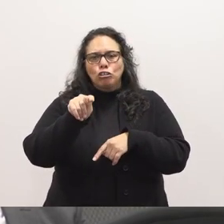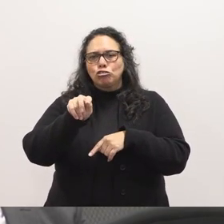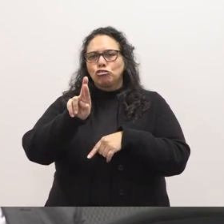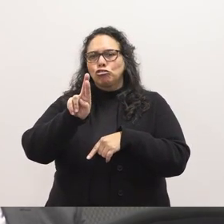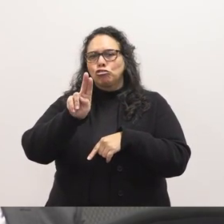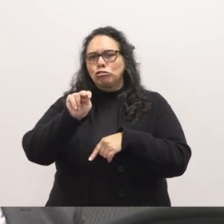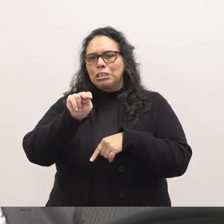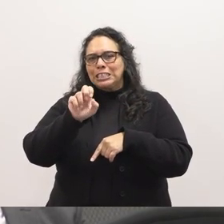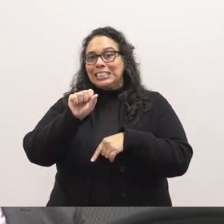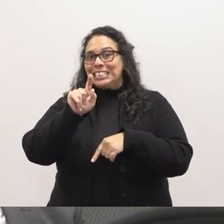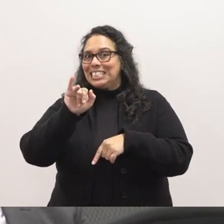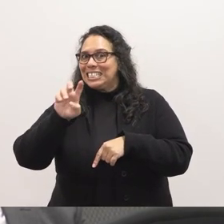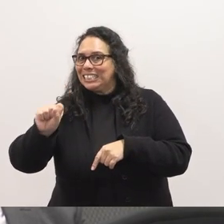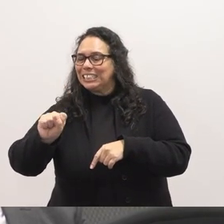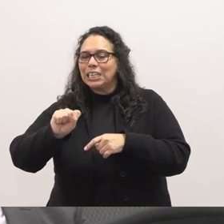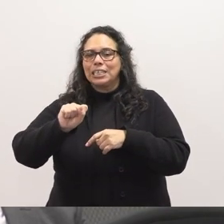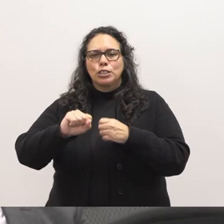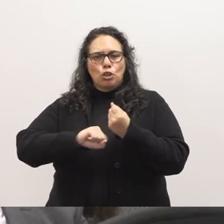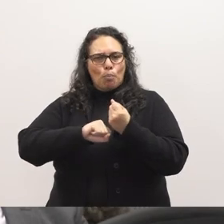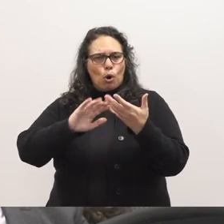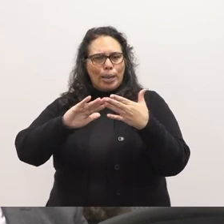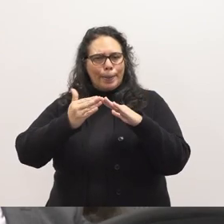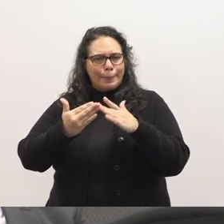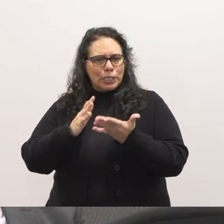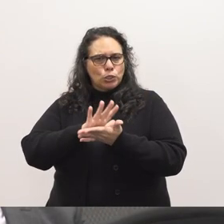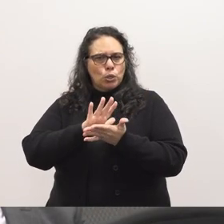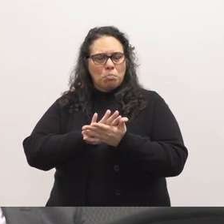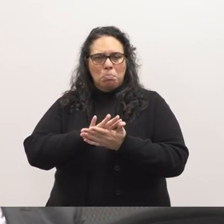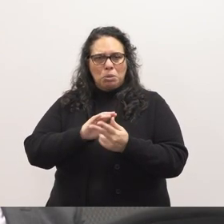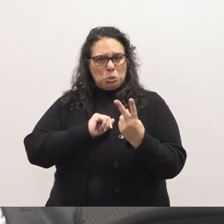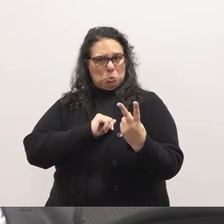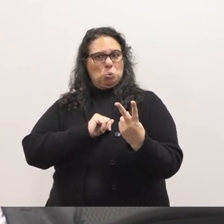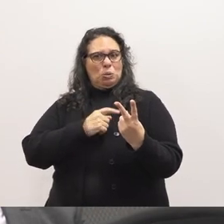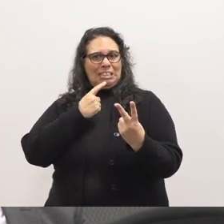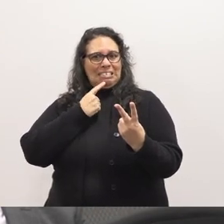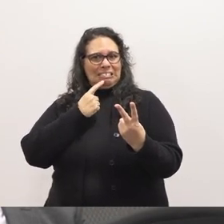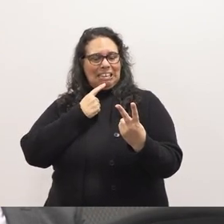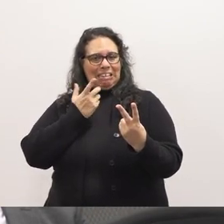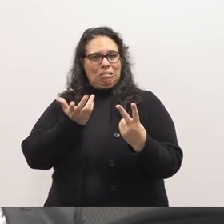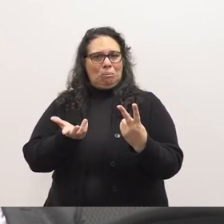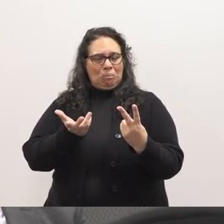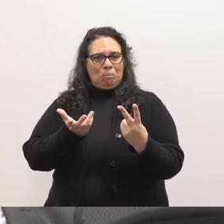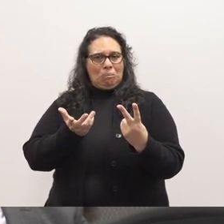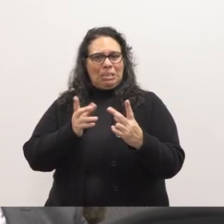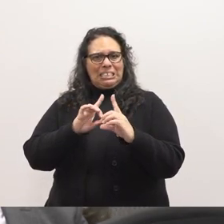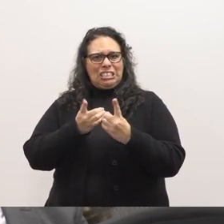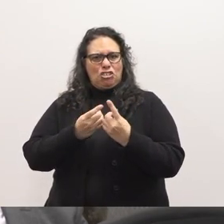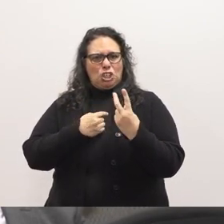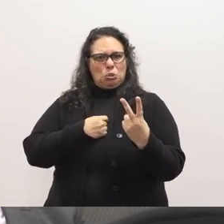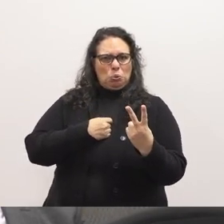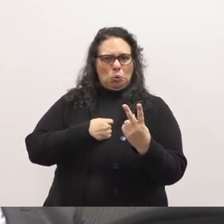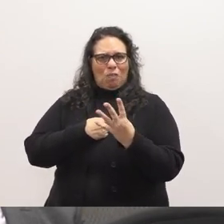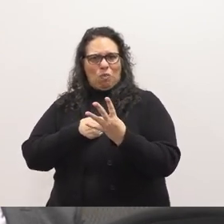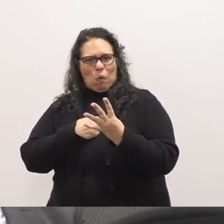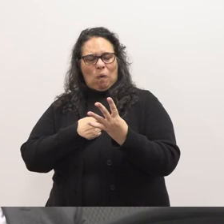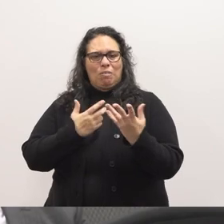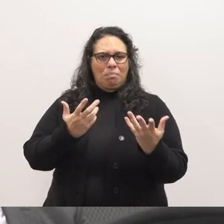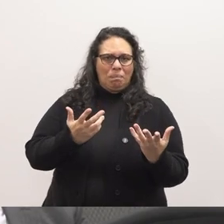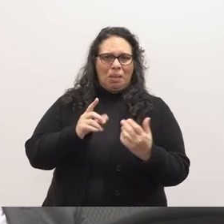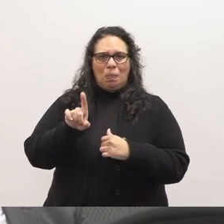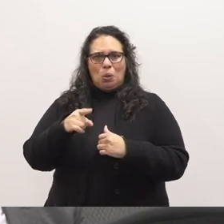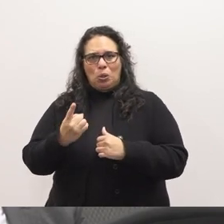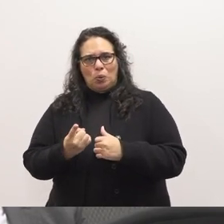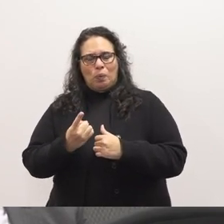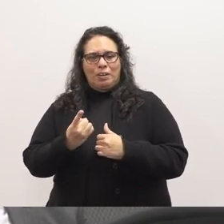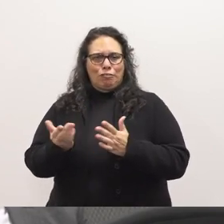schools. However, the only two trustees they mentioned via large photos were from District 2 and 4, coincidentally, the only ones